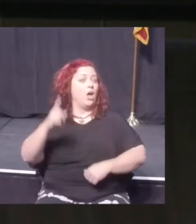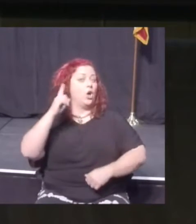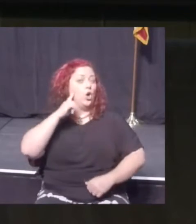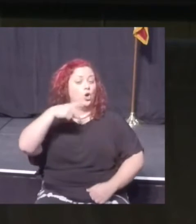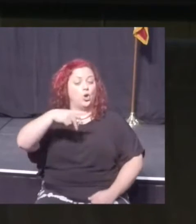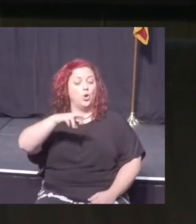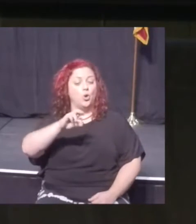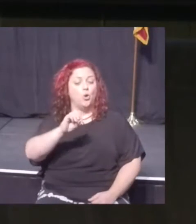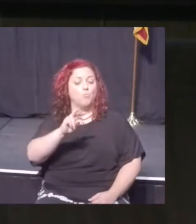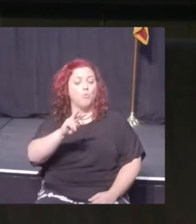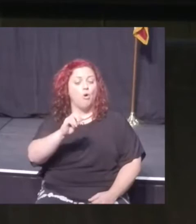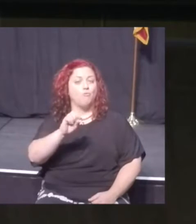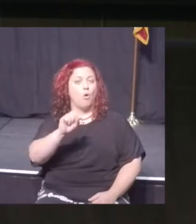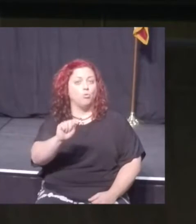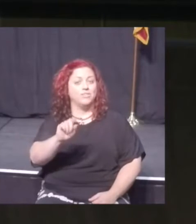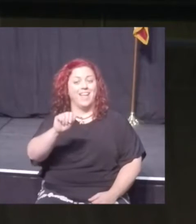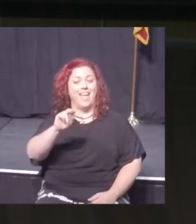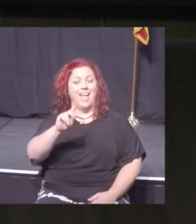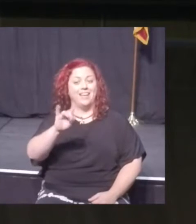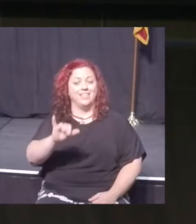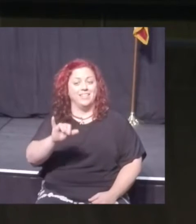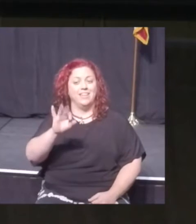Andy Feinstein's birthday.